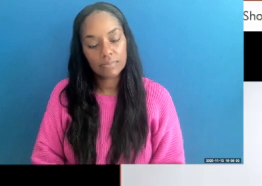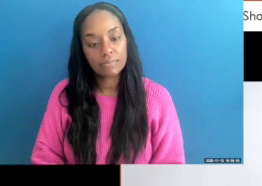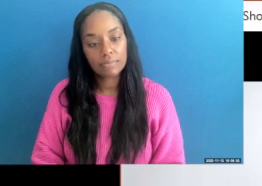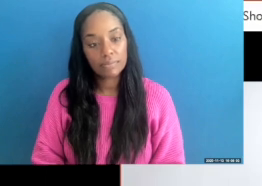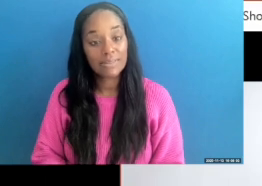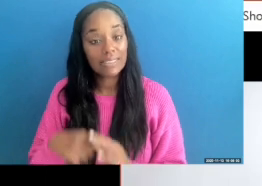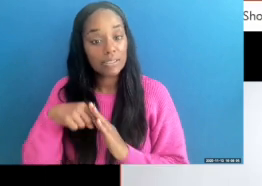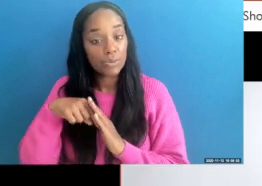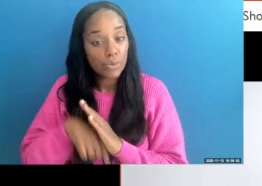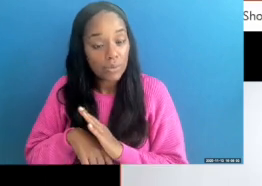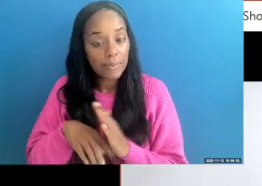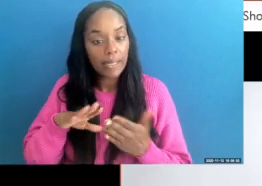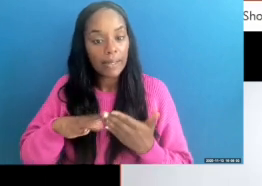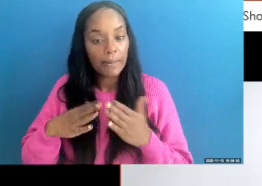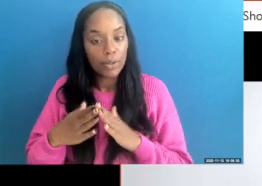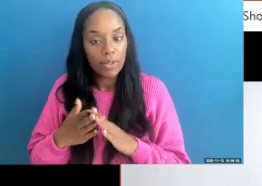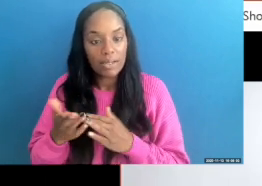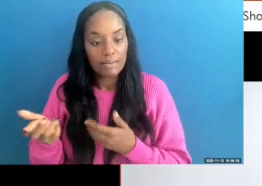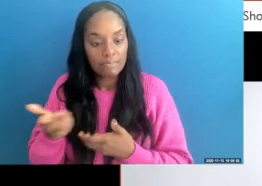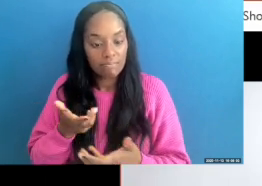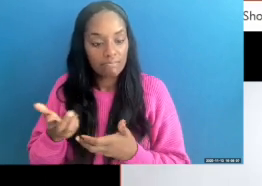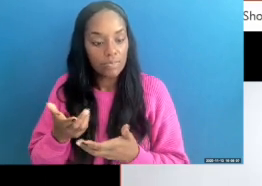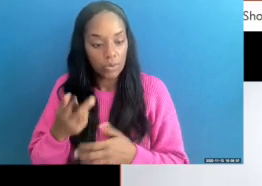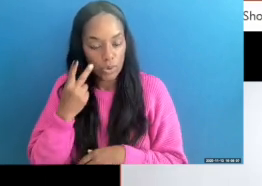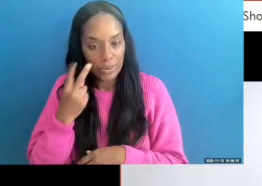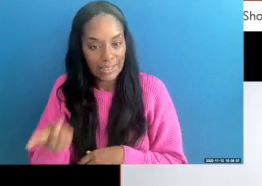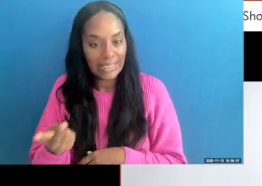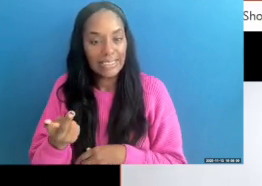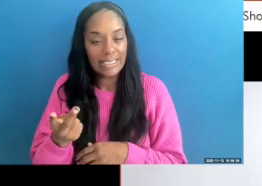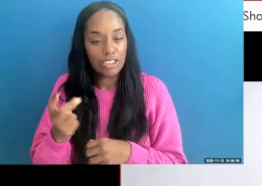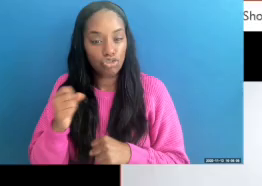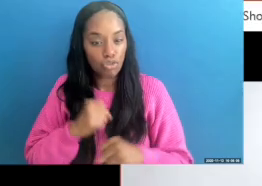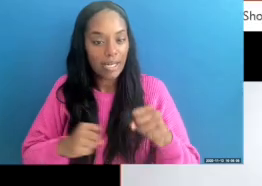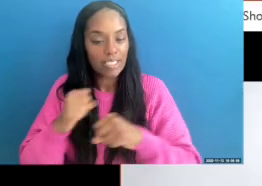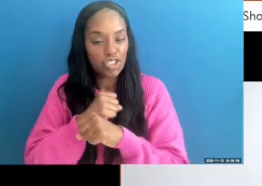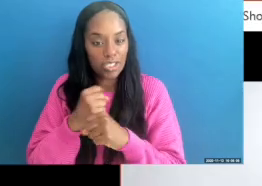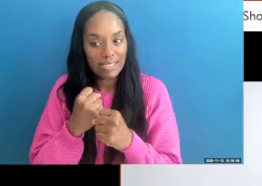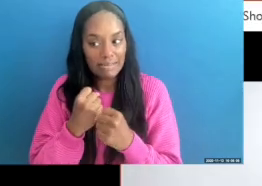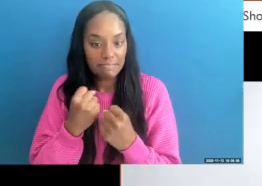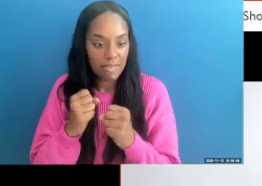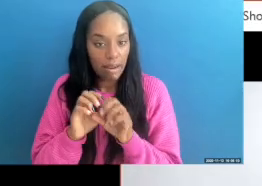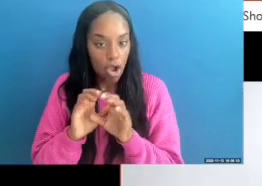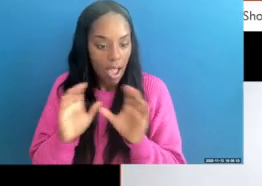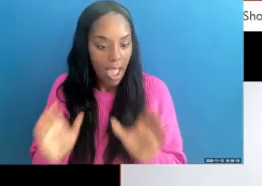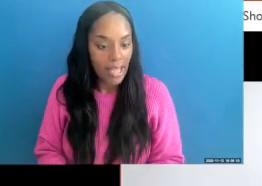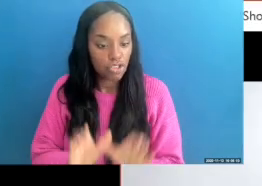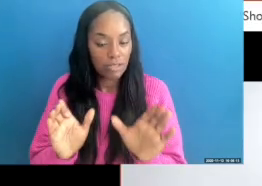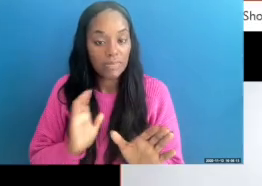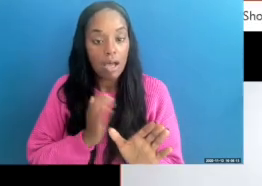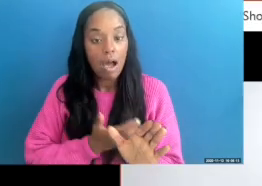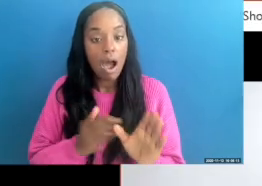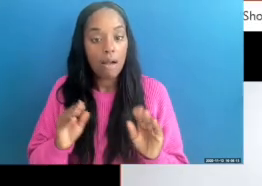From those deep community engagement emerged actionable strategies. Our